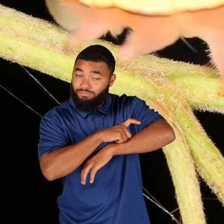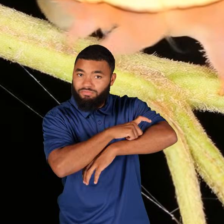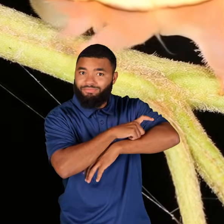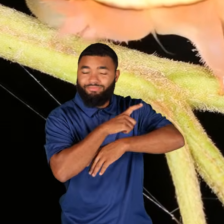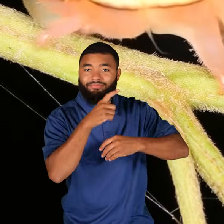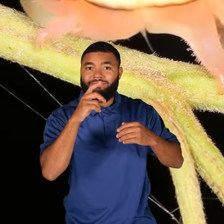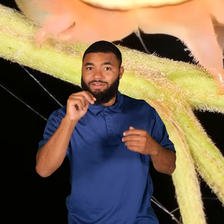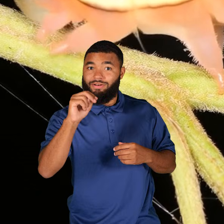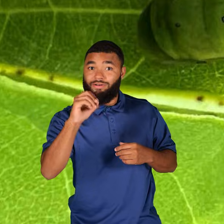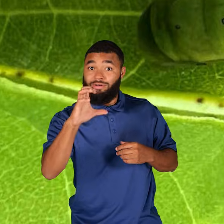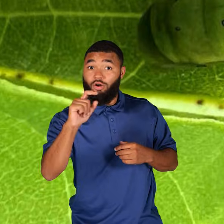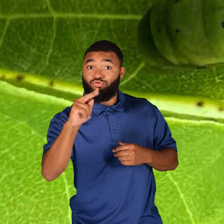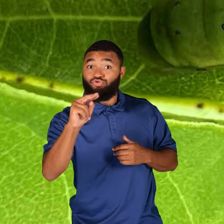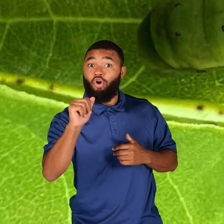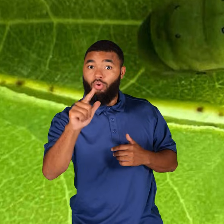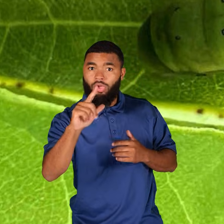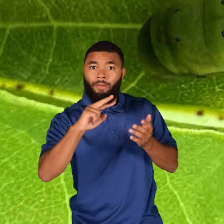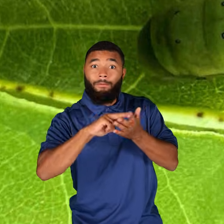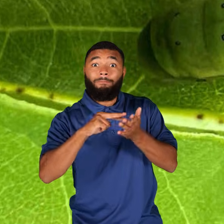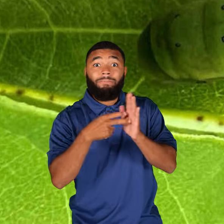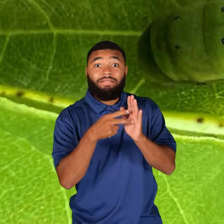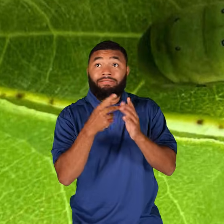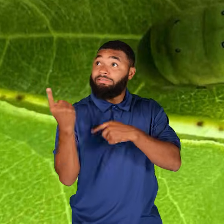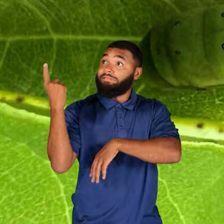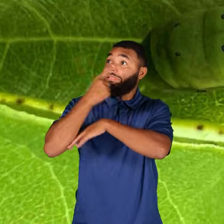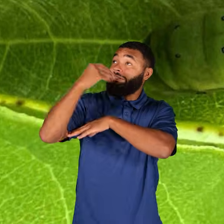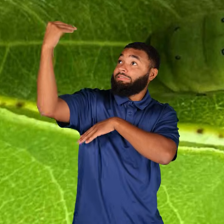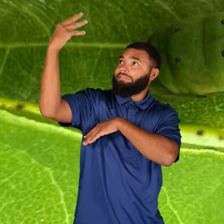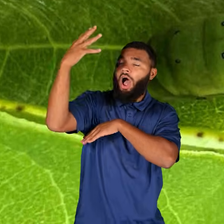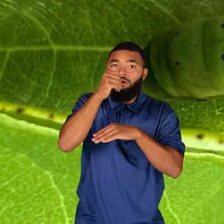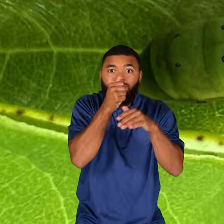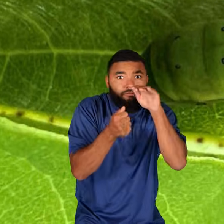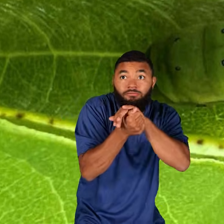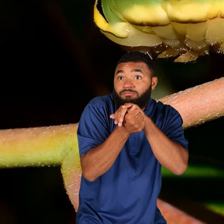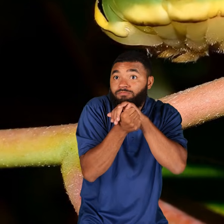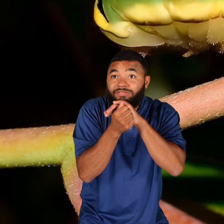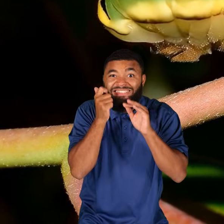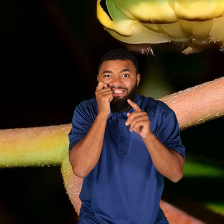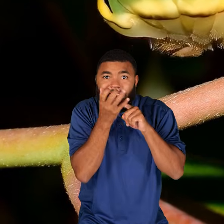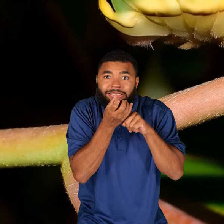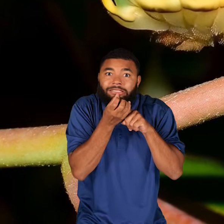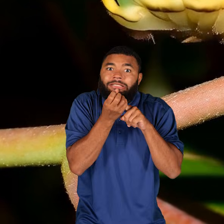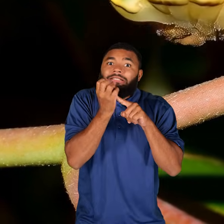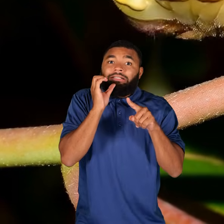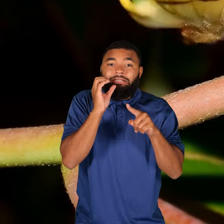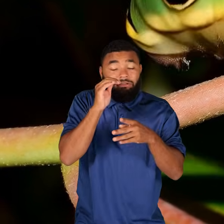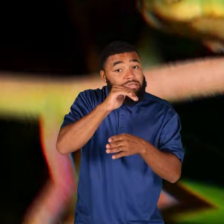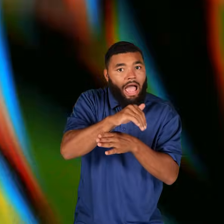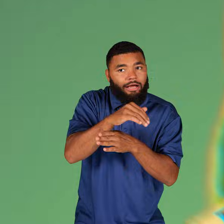are nocturnal. They hide inside during the day when it is shedding its skin, then come out at night to